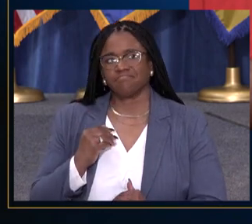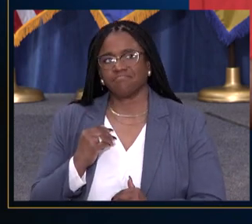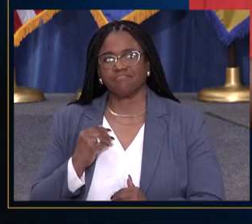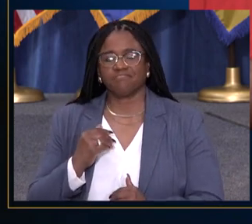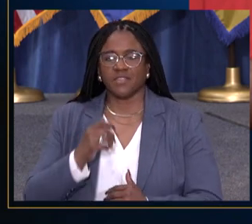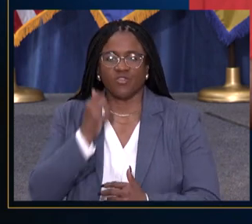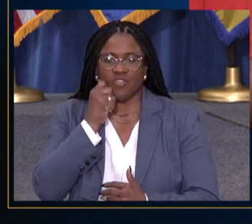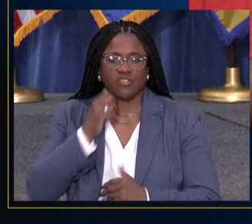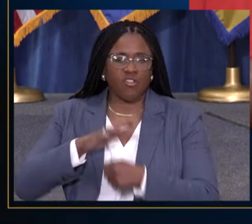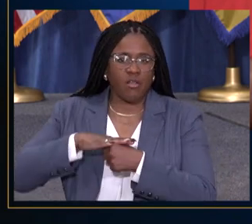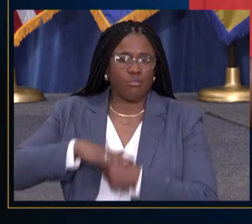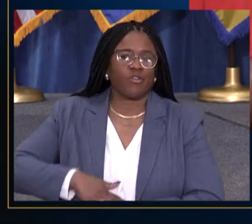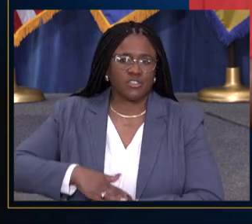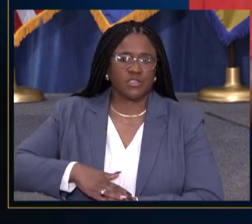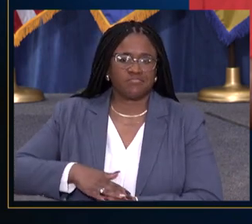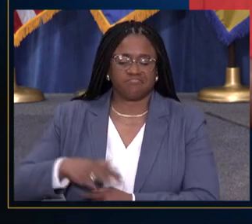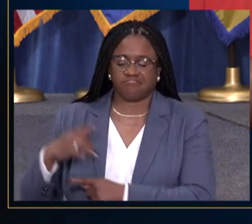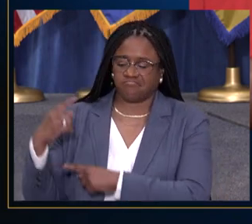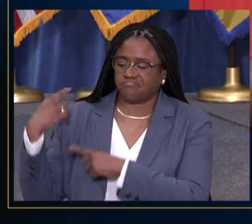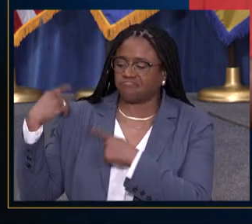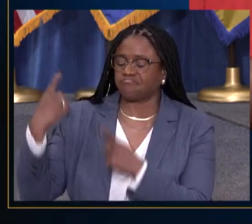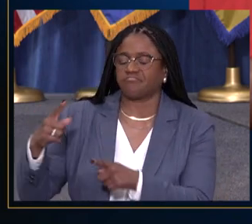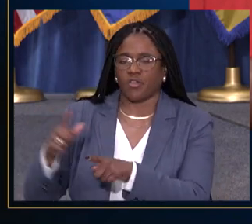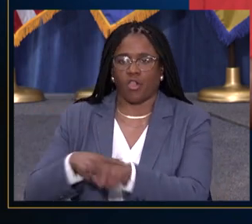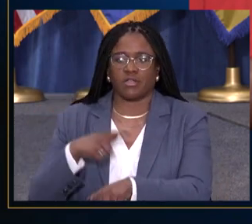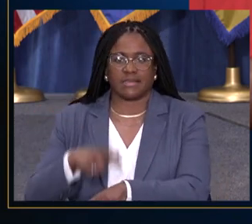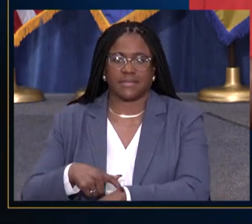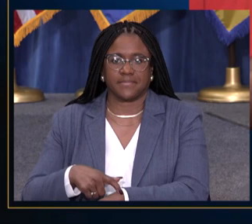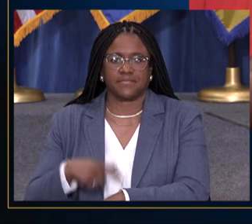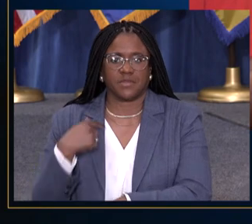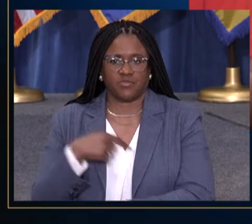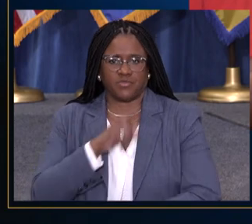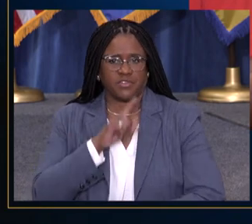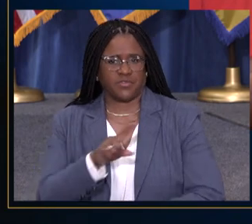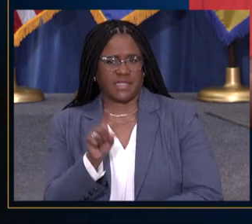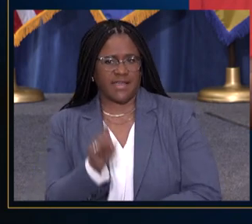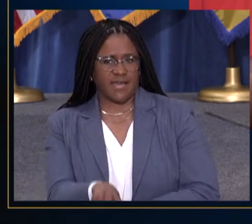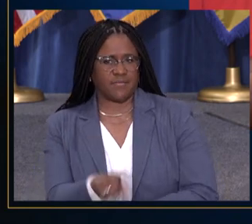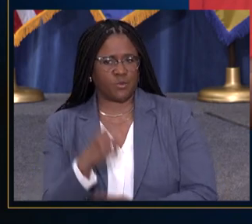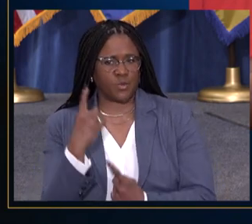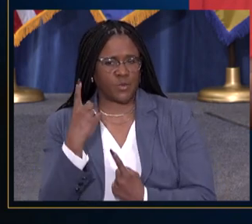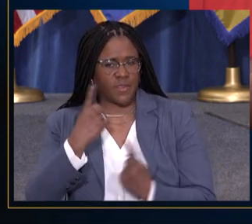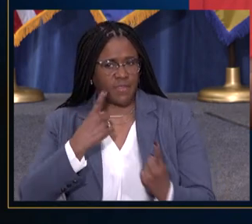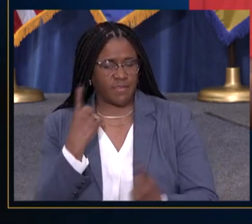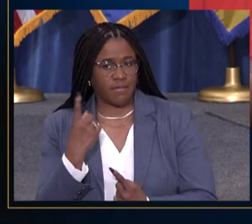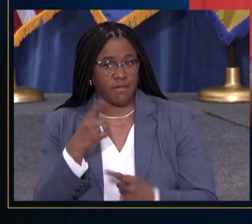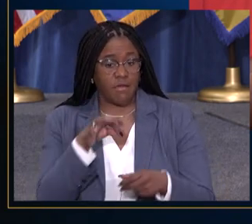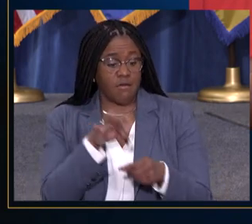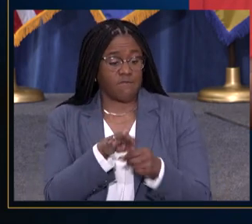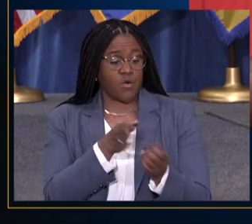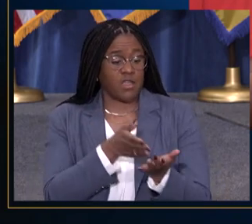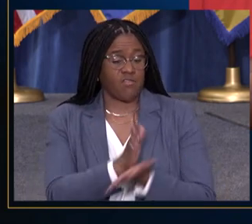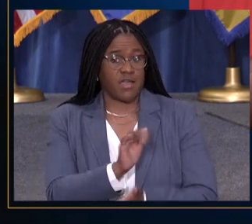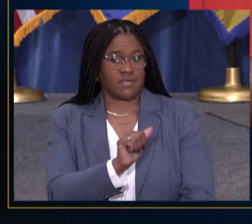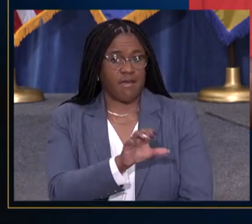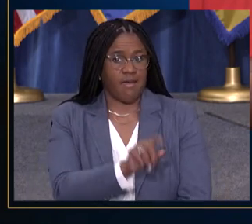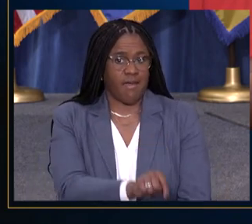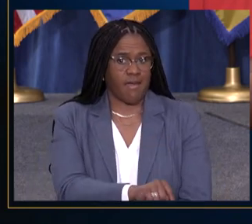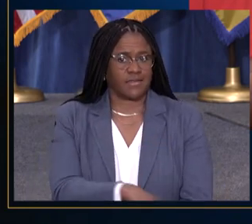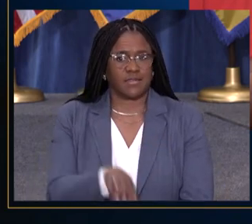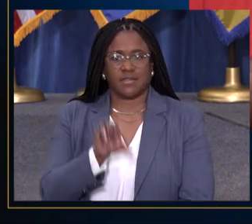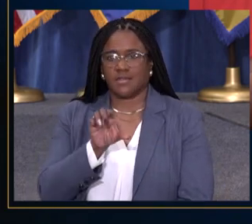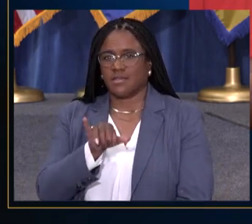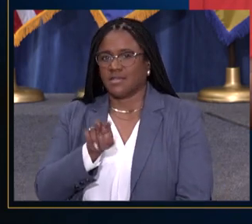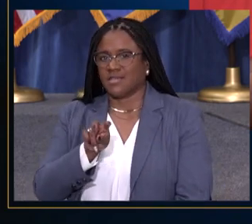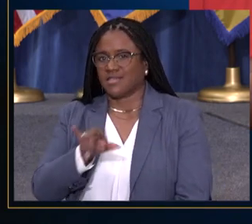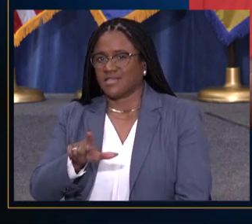in racial oppression for a very long time. And I think we really have to think about when the Voting Rights Act and the Civil Rights Act, we're